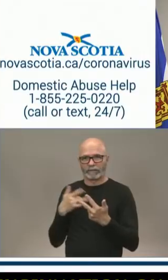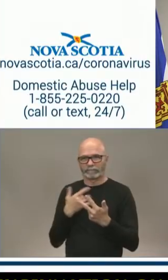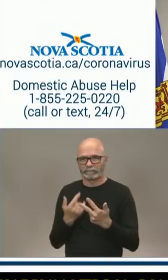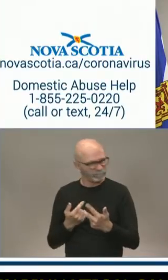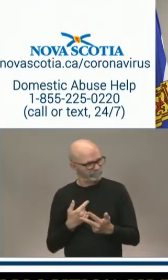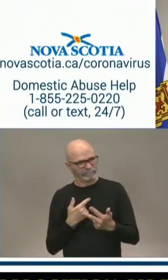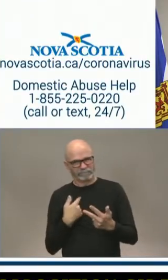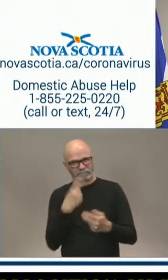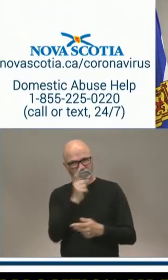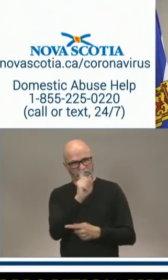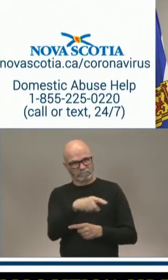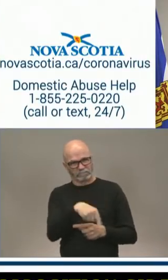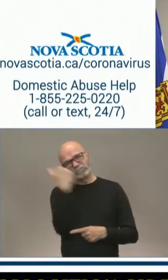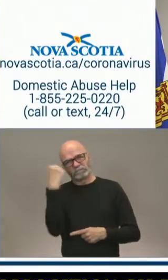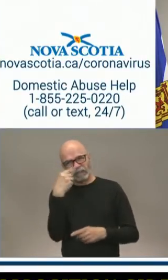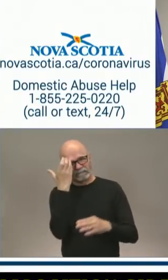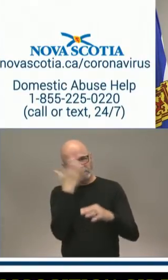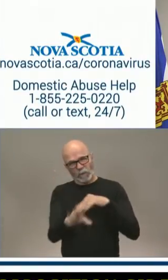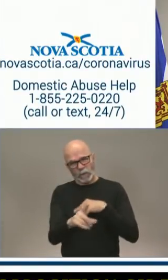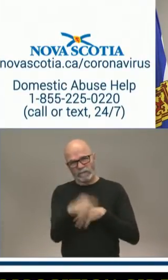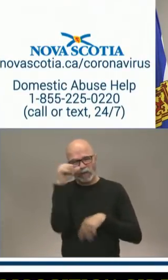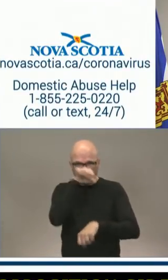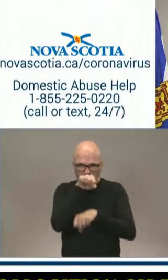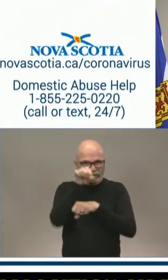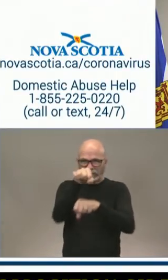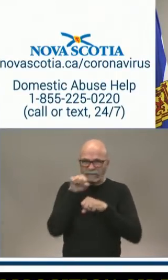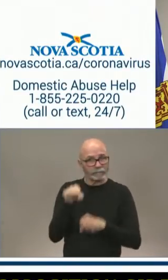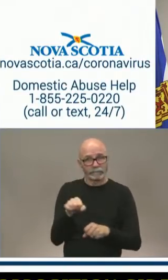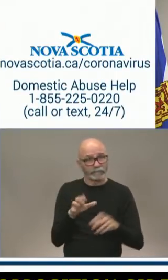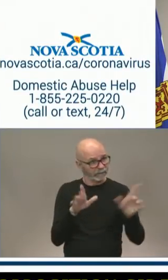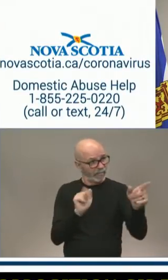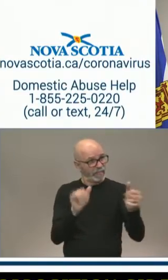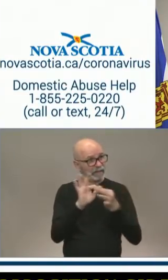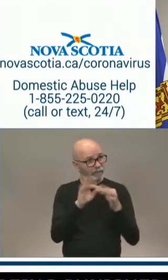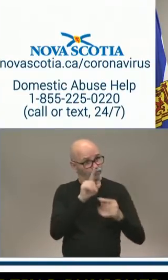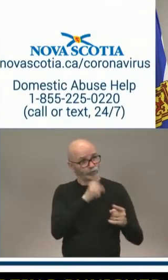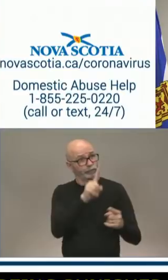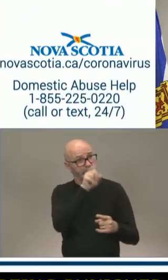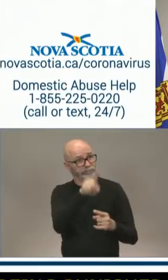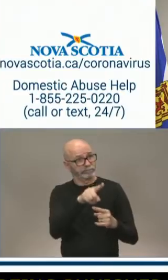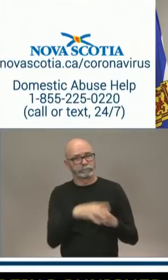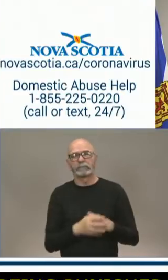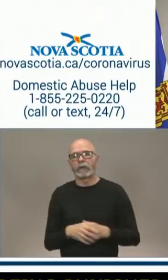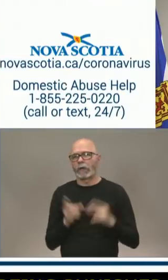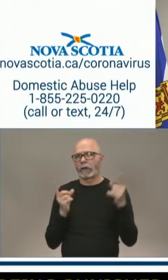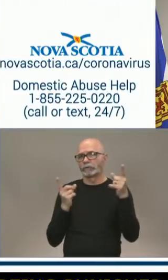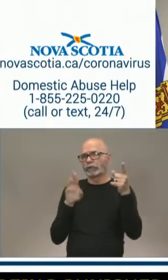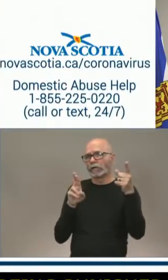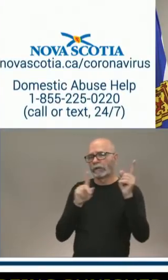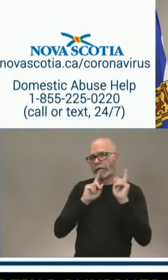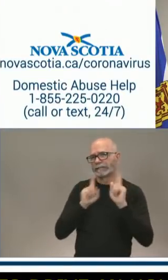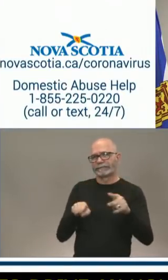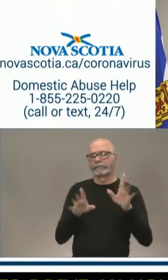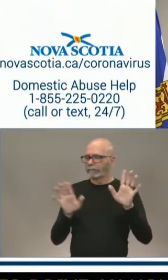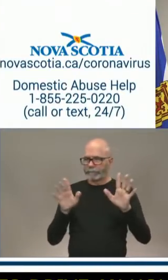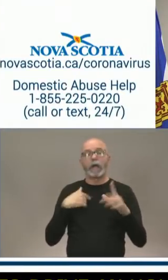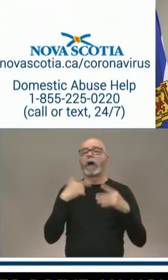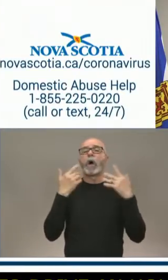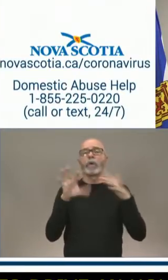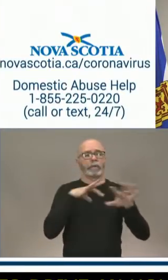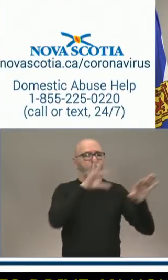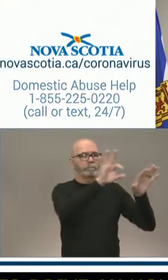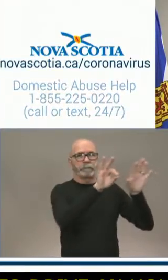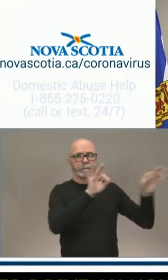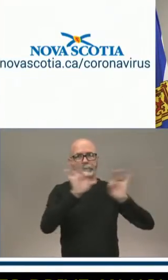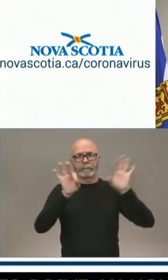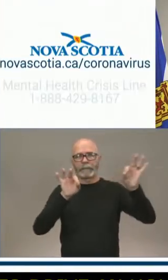either direction to get vaccinated. That's not true. We built our selection on our sites was built on sites that had the